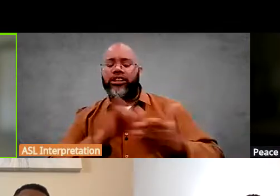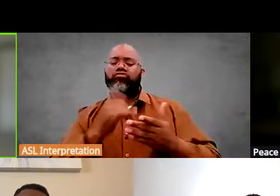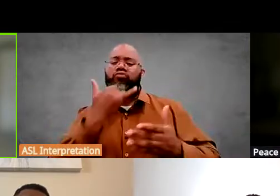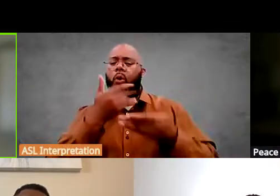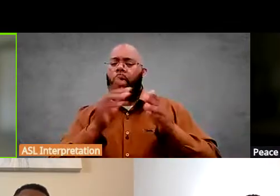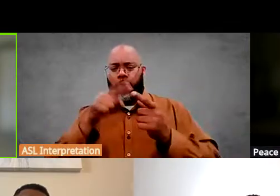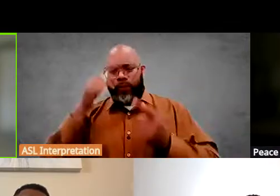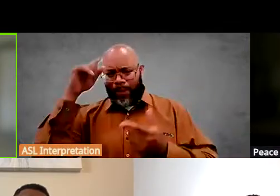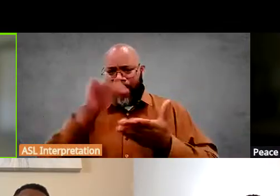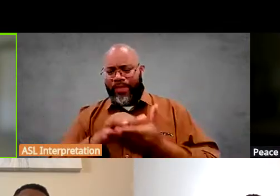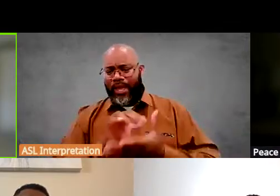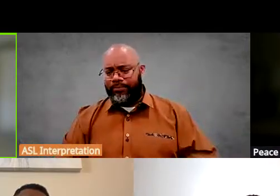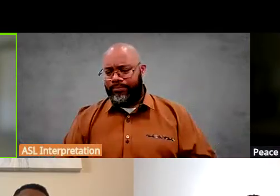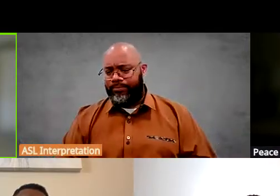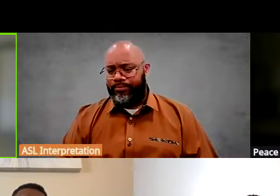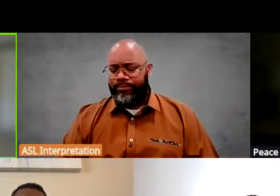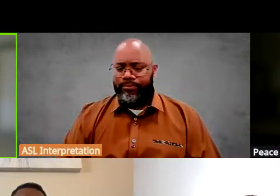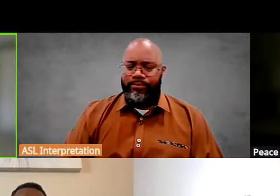it.